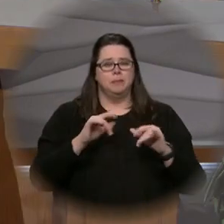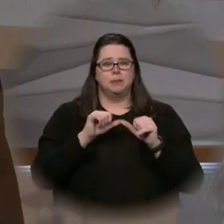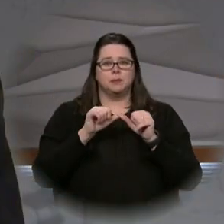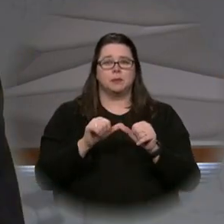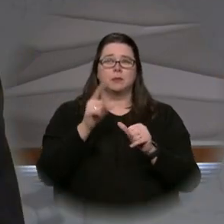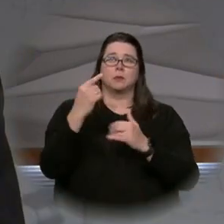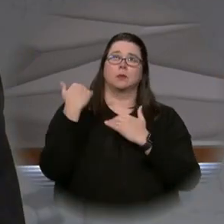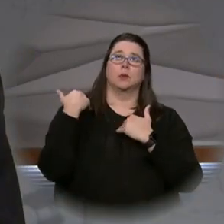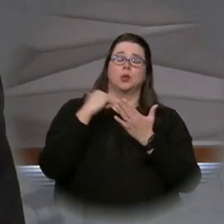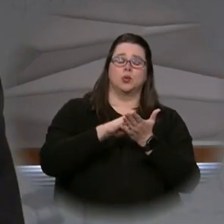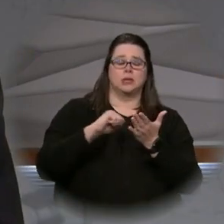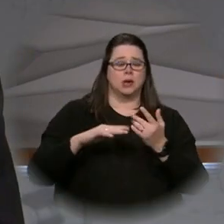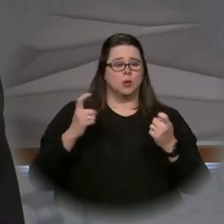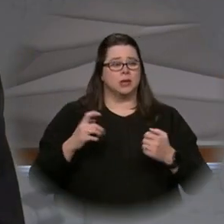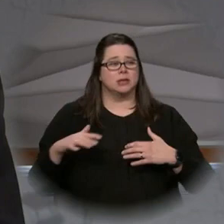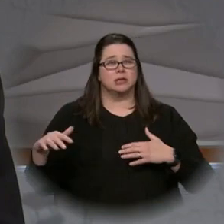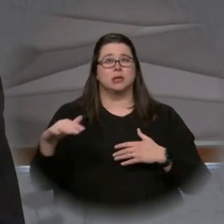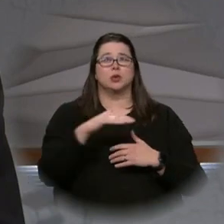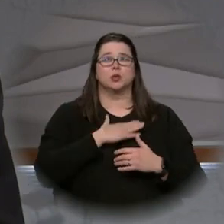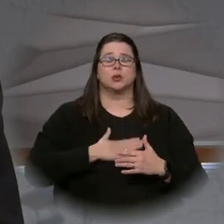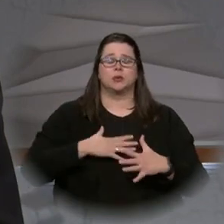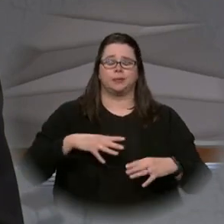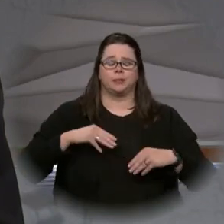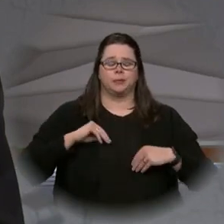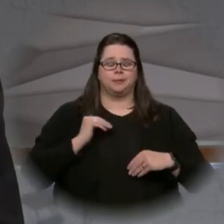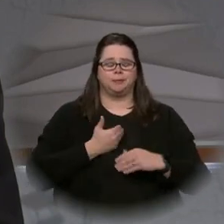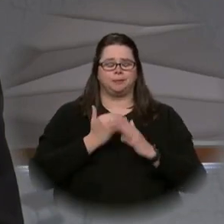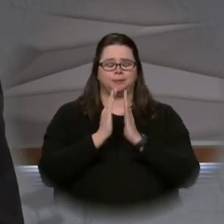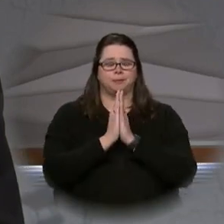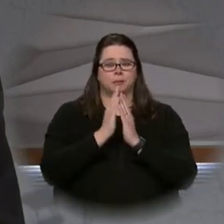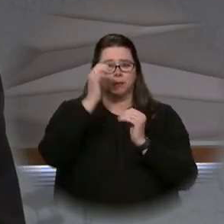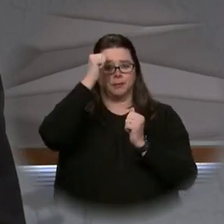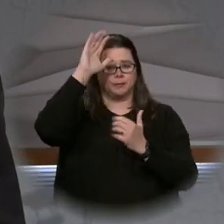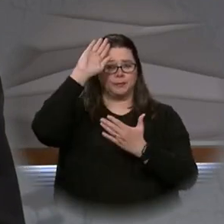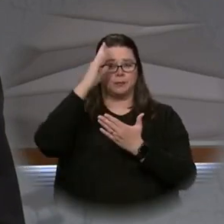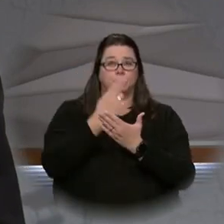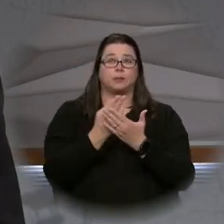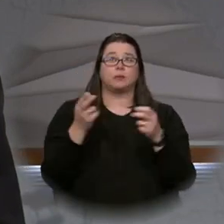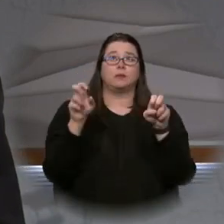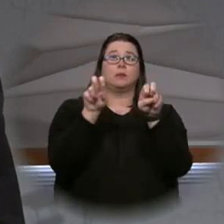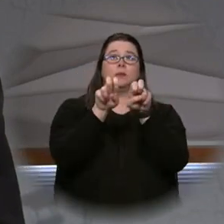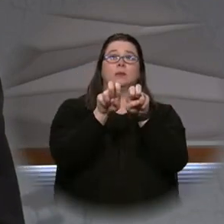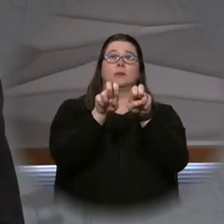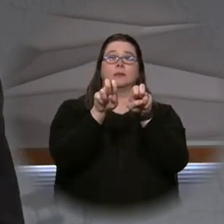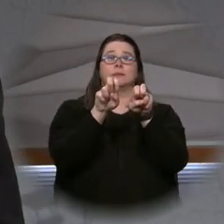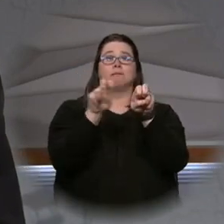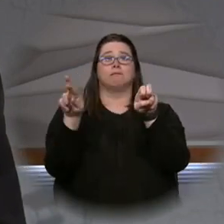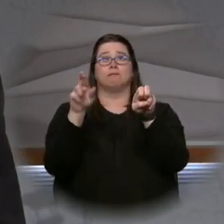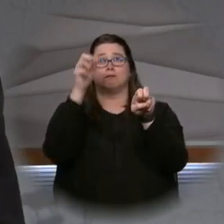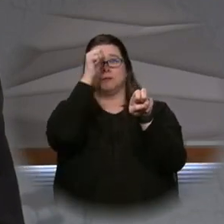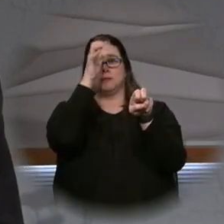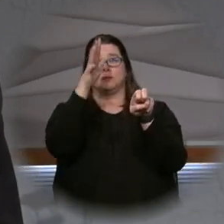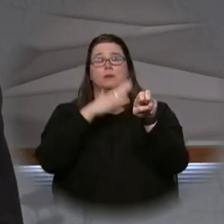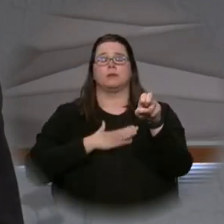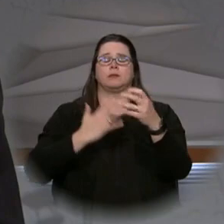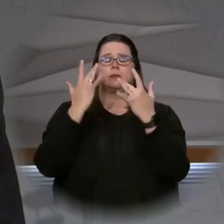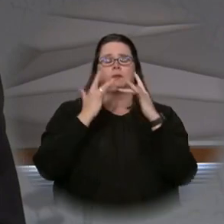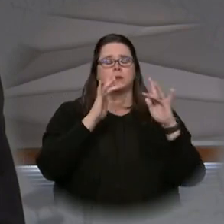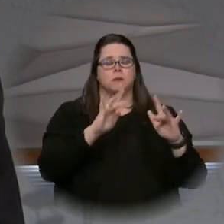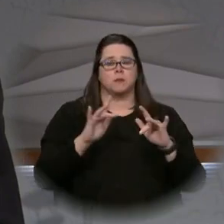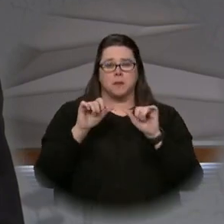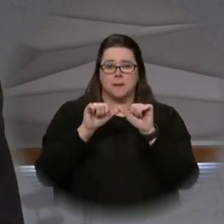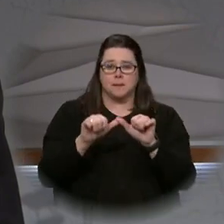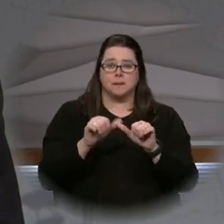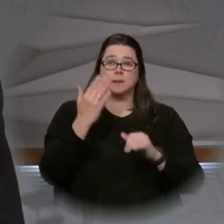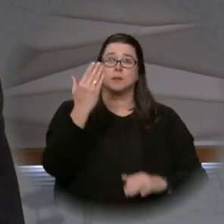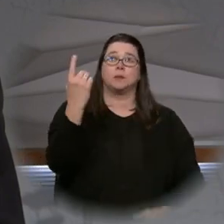have mercy on us. You take away the sins of the world, receive our prayer. You are seated at the right hand of the Father,